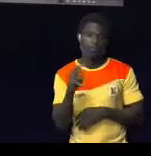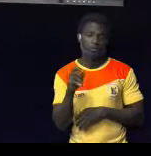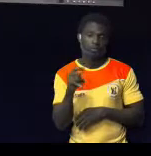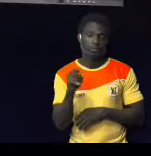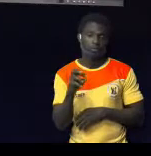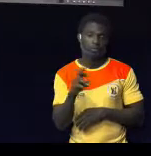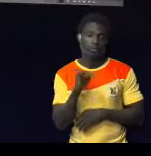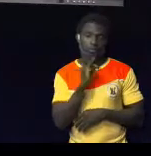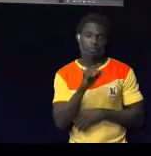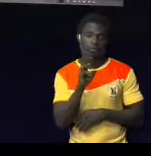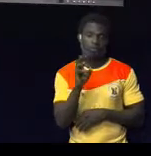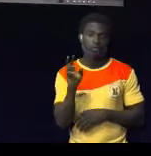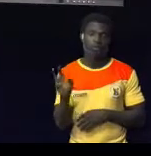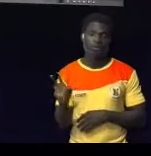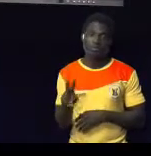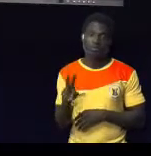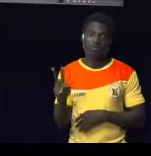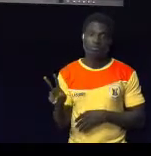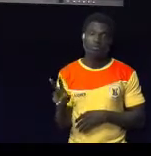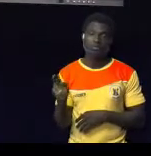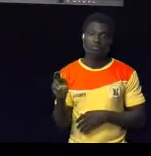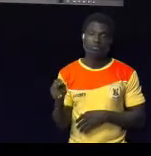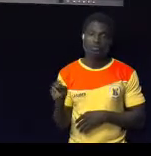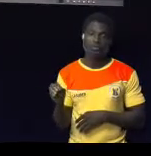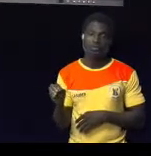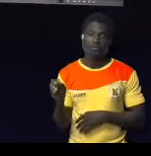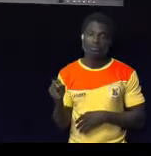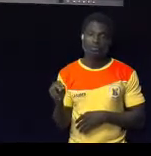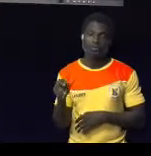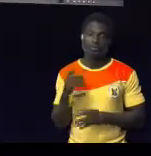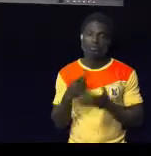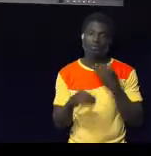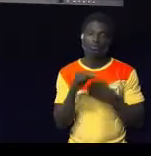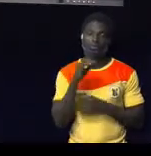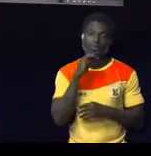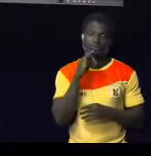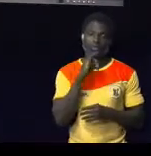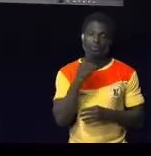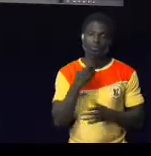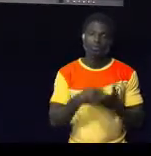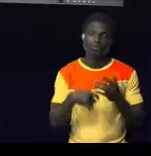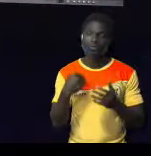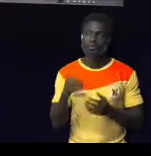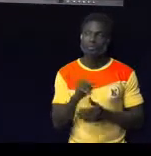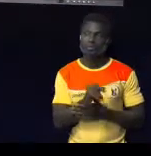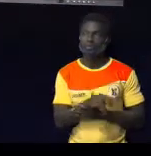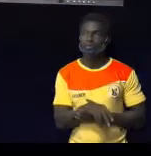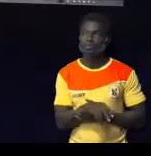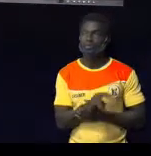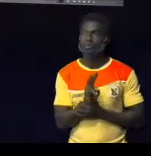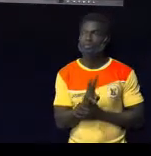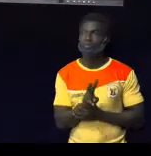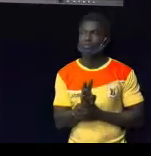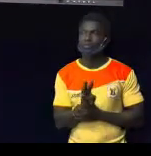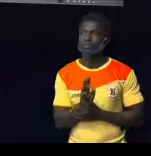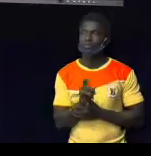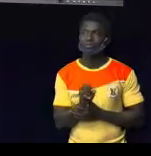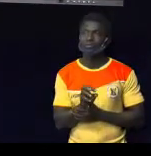of cloth is 220 naira, what is the cost of 24 meters? And so what I'm going to do is that